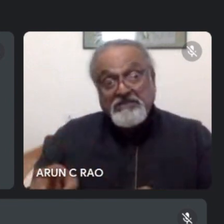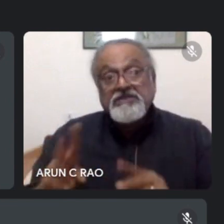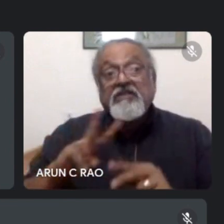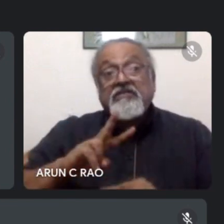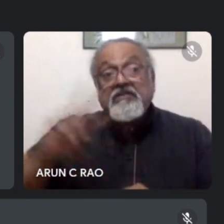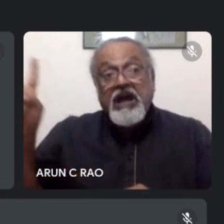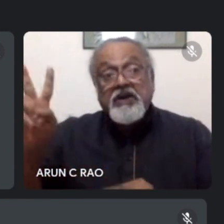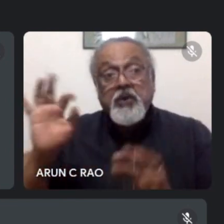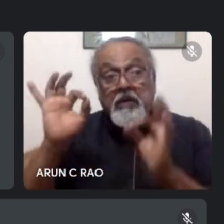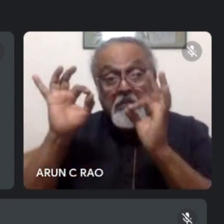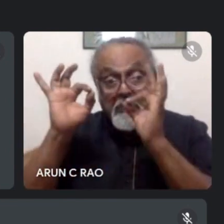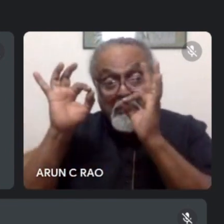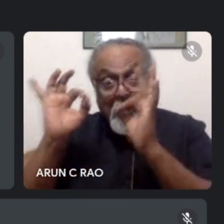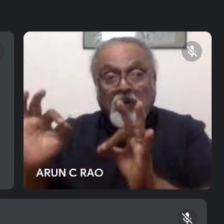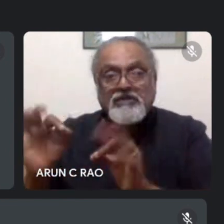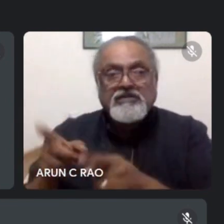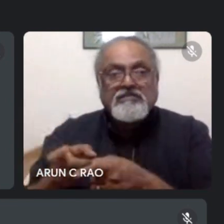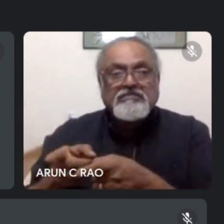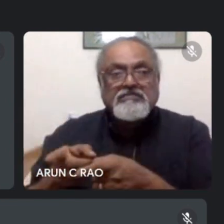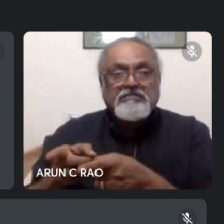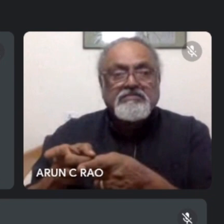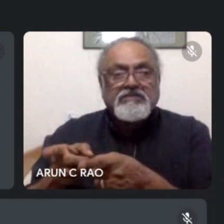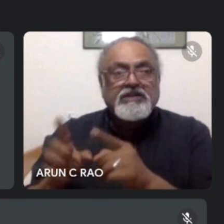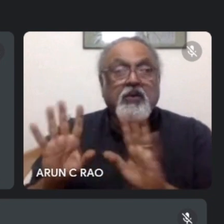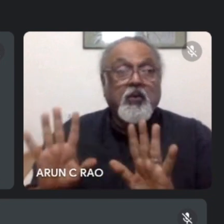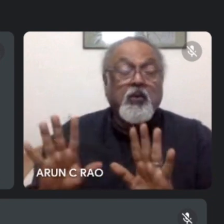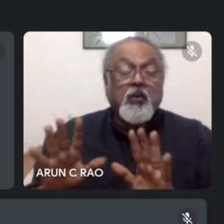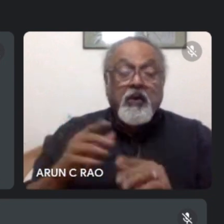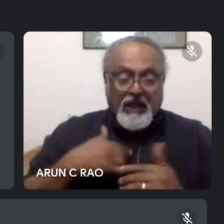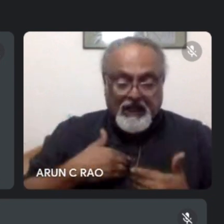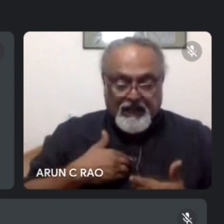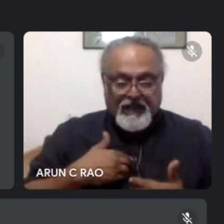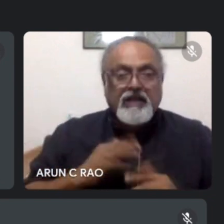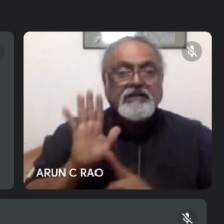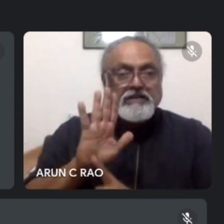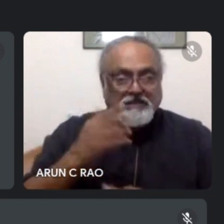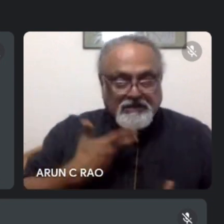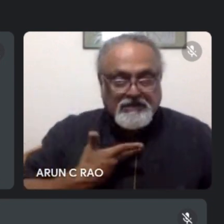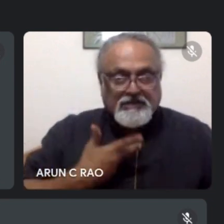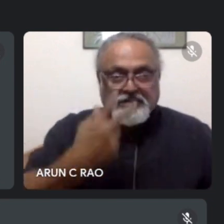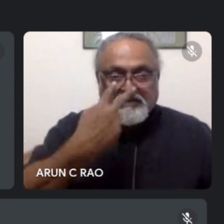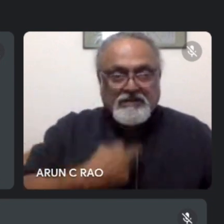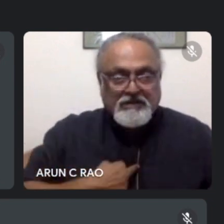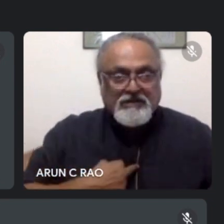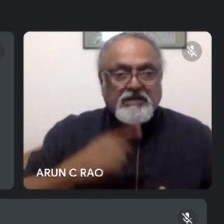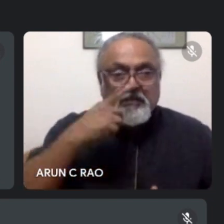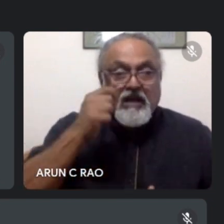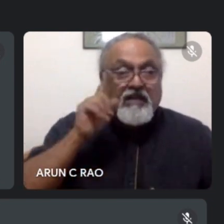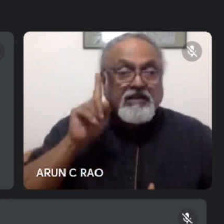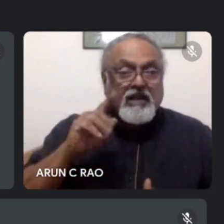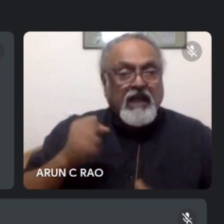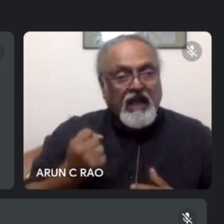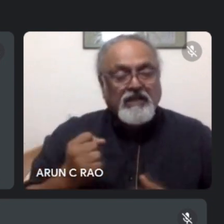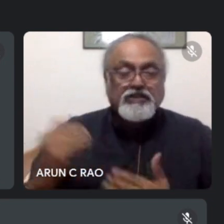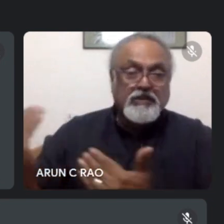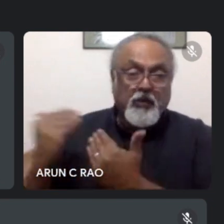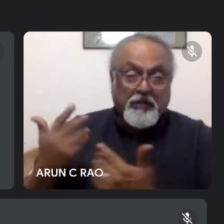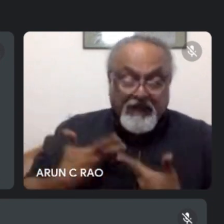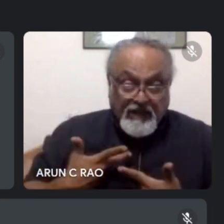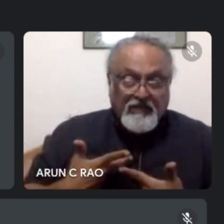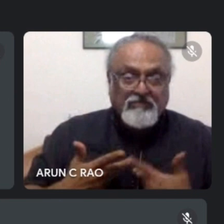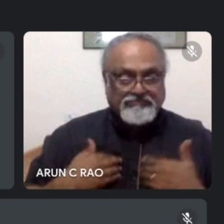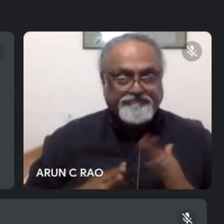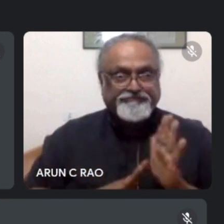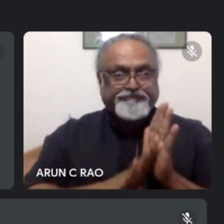one of those examples when parents support you, what a child can become. So I